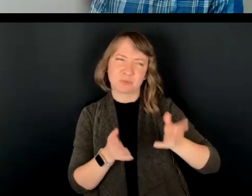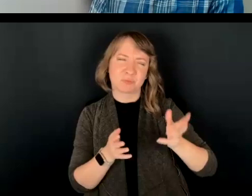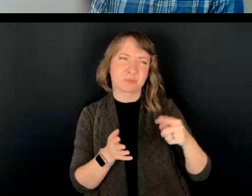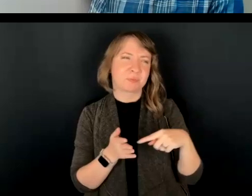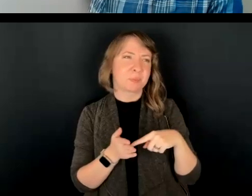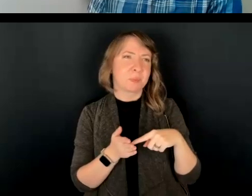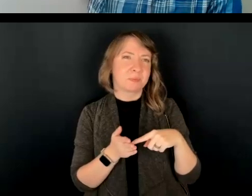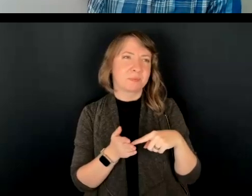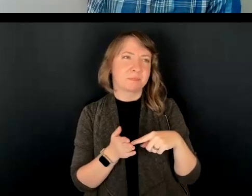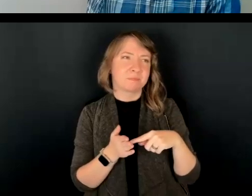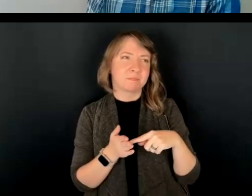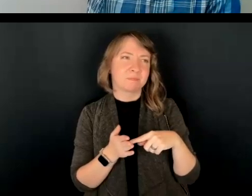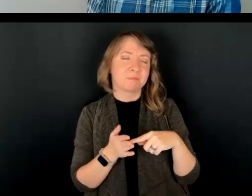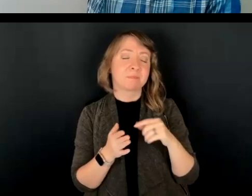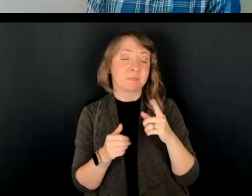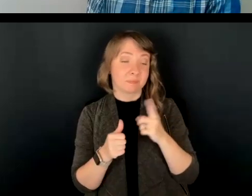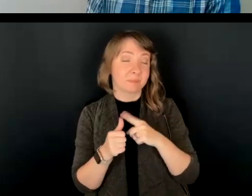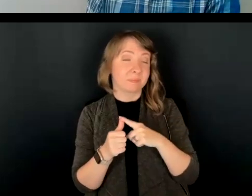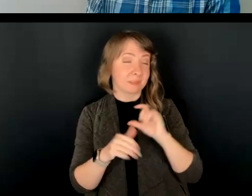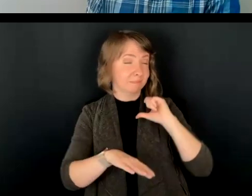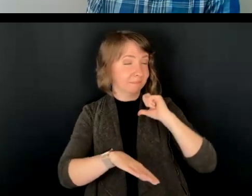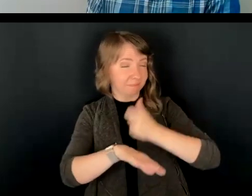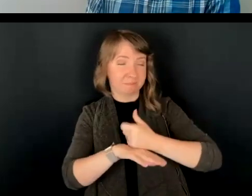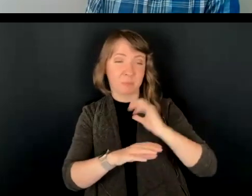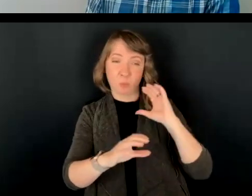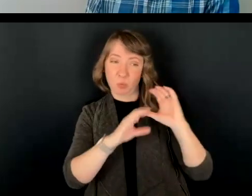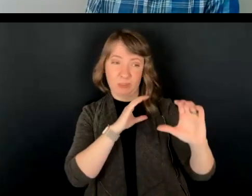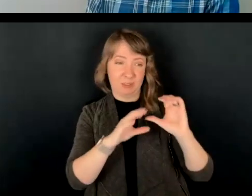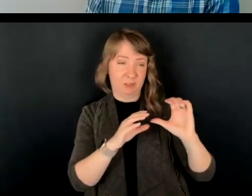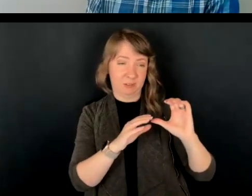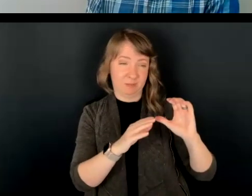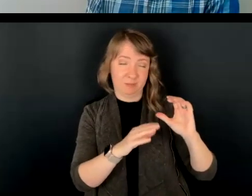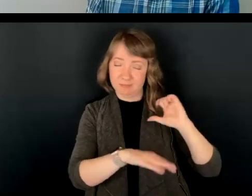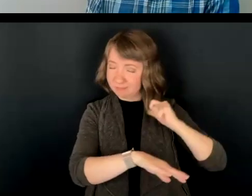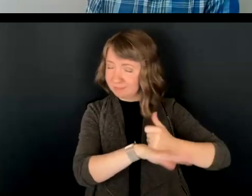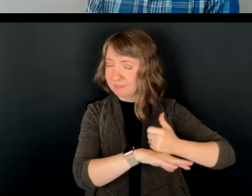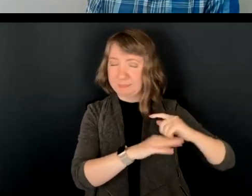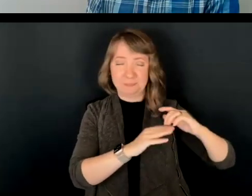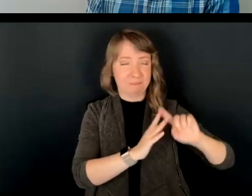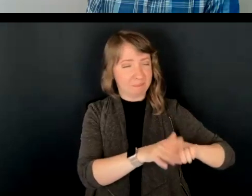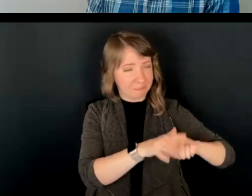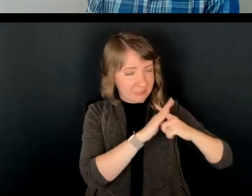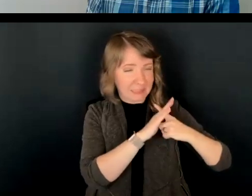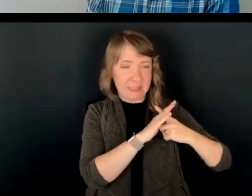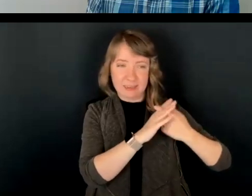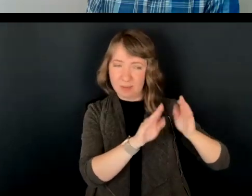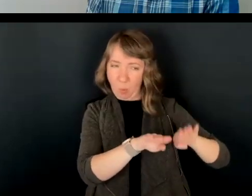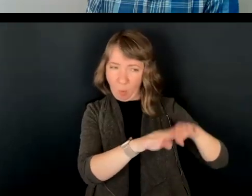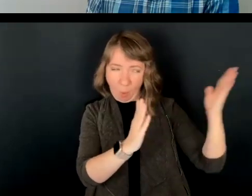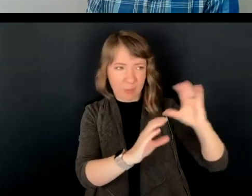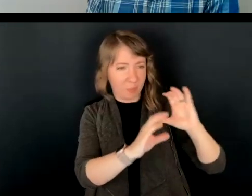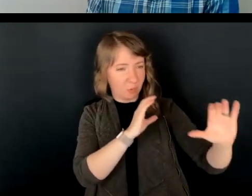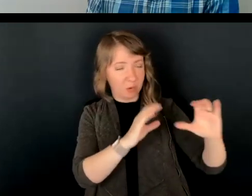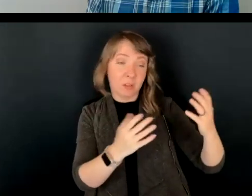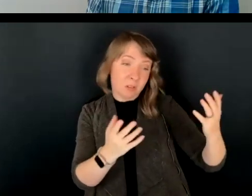setting communication channels like as best you can from the beginning is important so that, because it is a cycle,